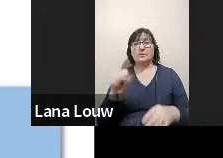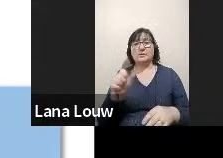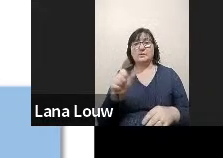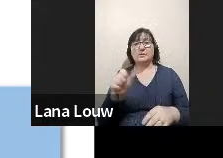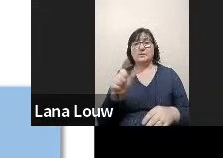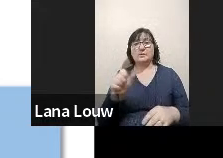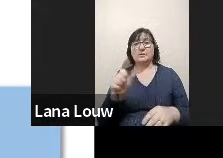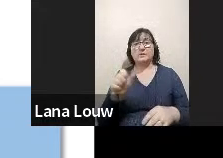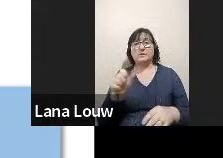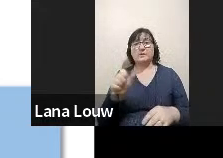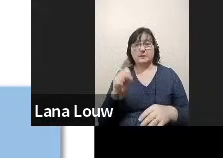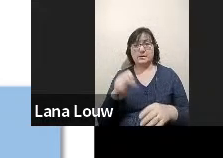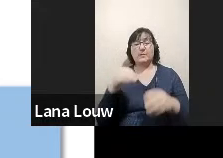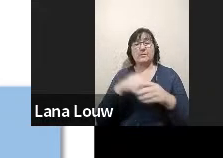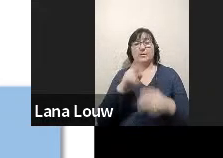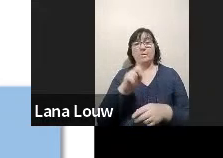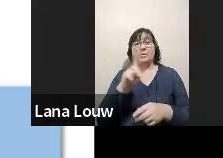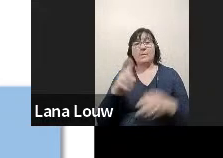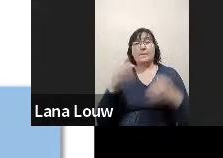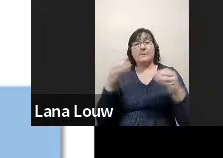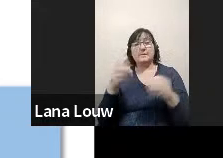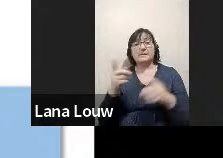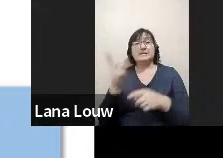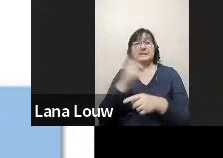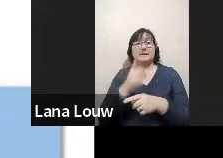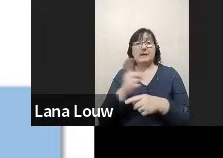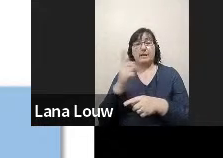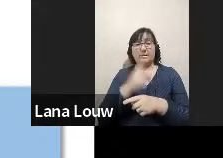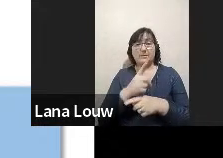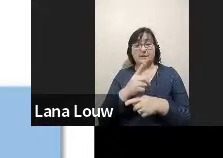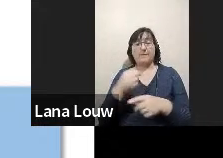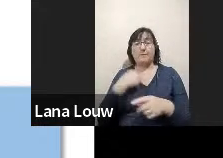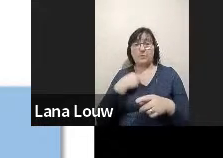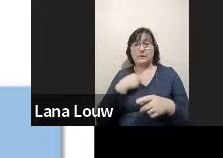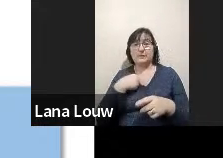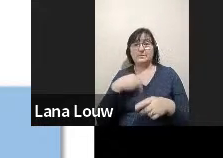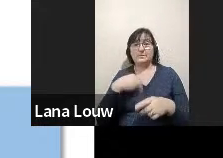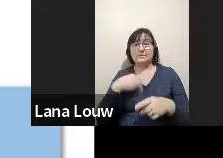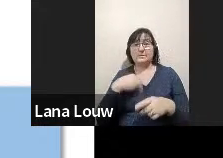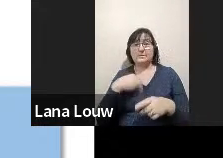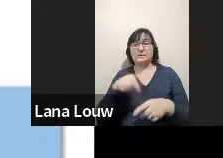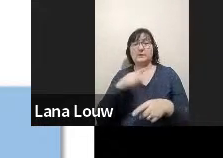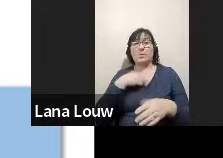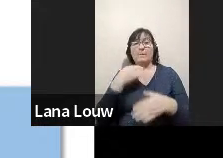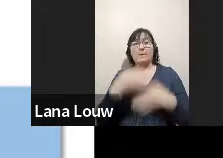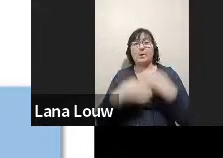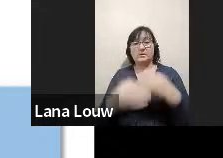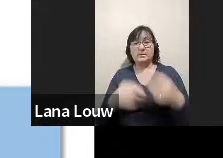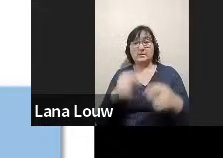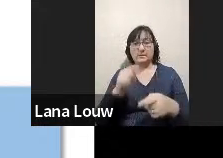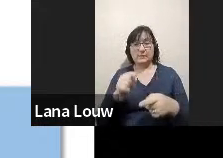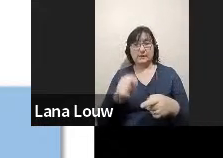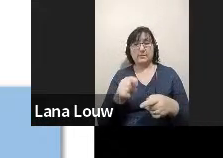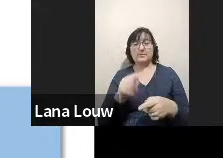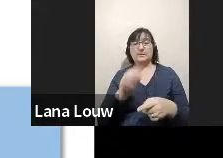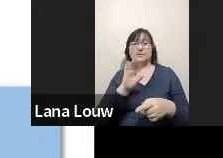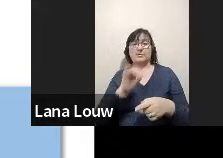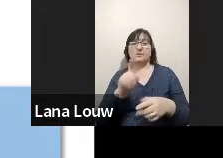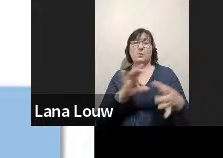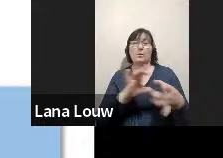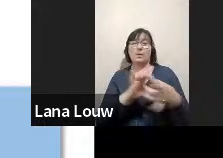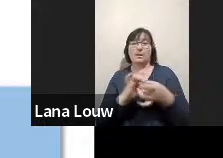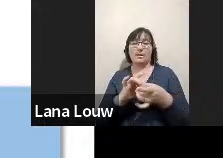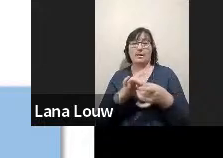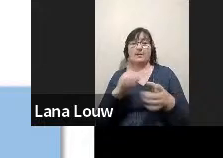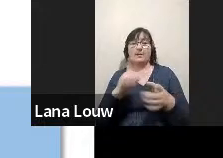for us to process that request. That means linking or registering that representative to that entity